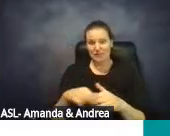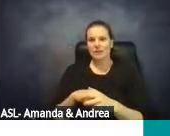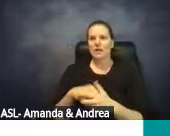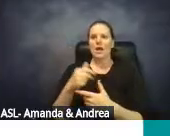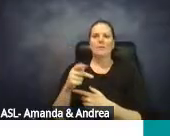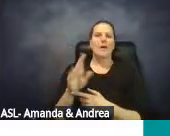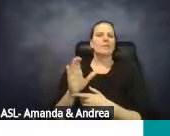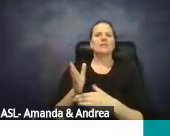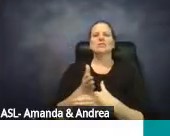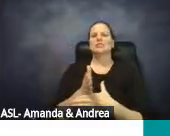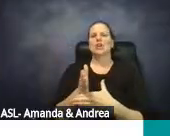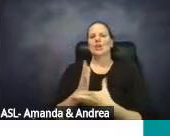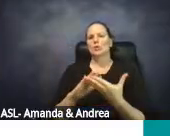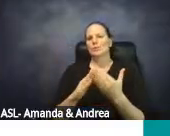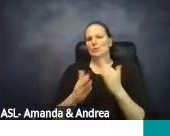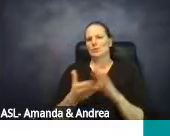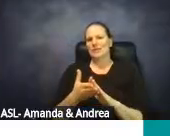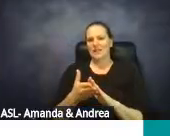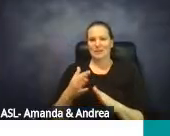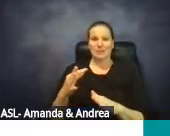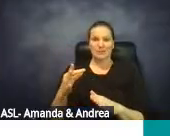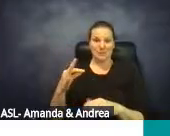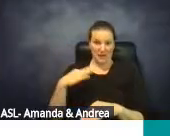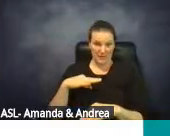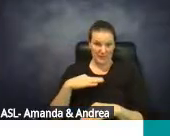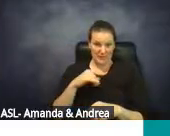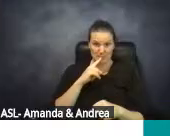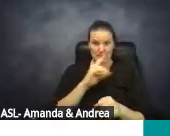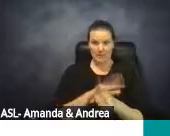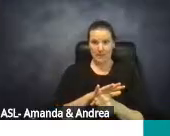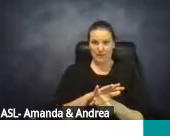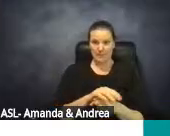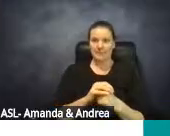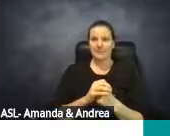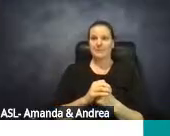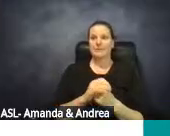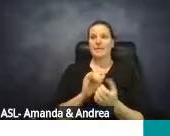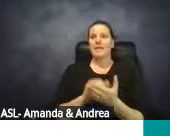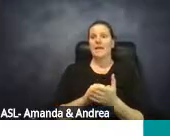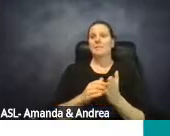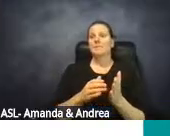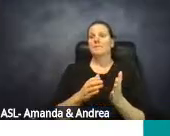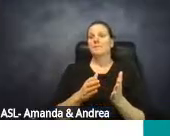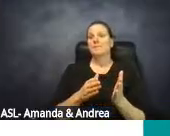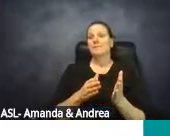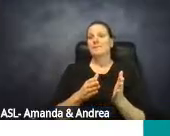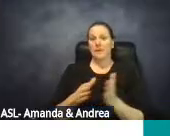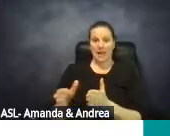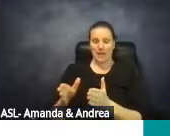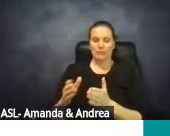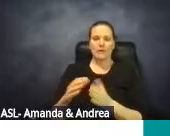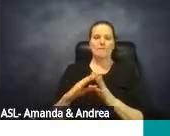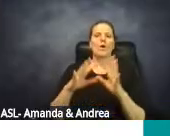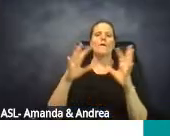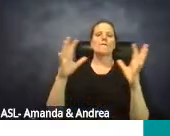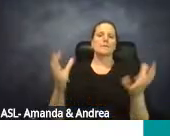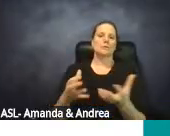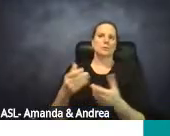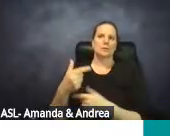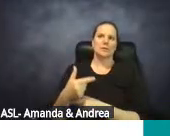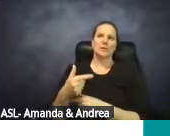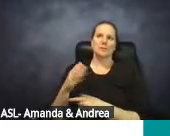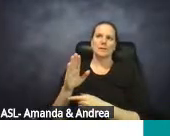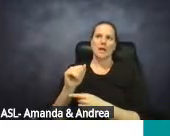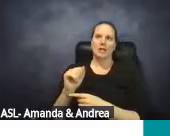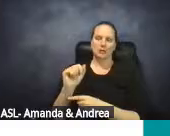the community benefits commitments. The ultimate community benefits plan will provide an overview again of that CBAG's process,